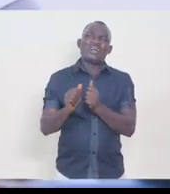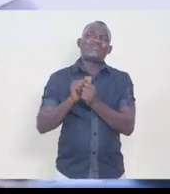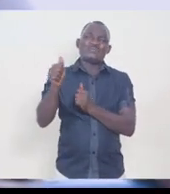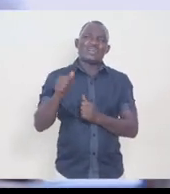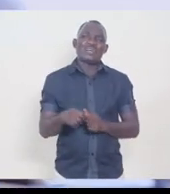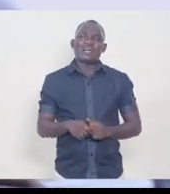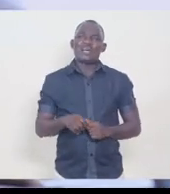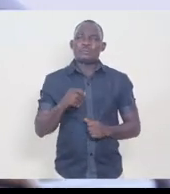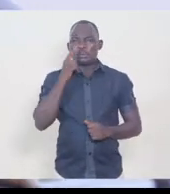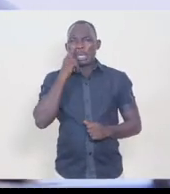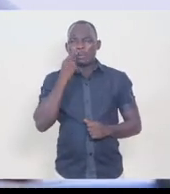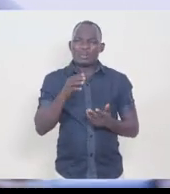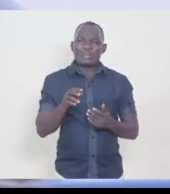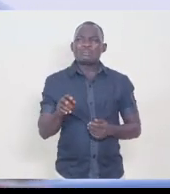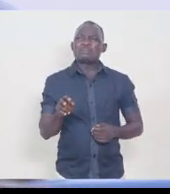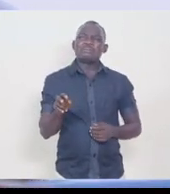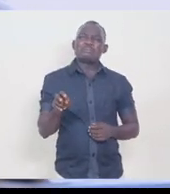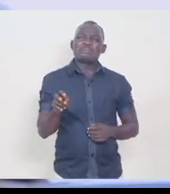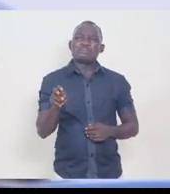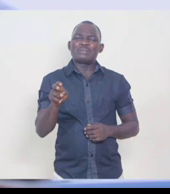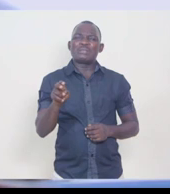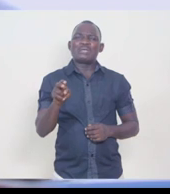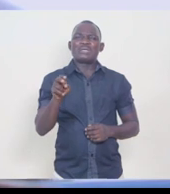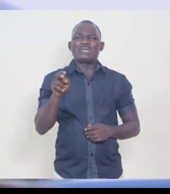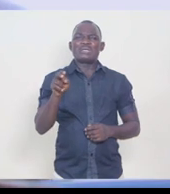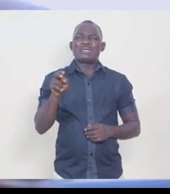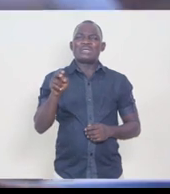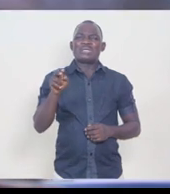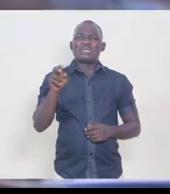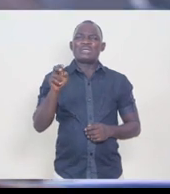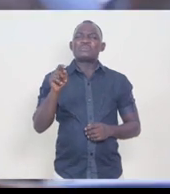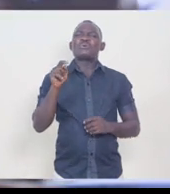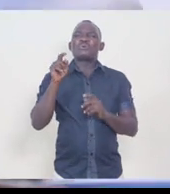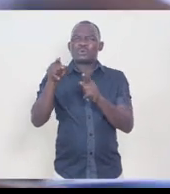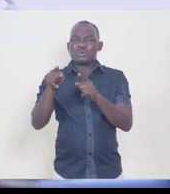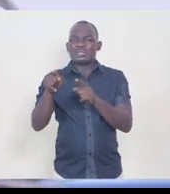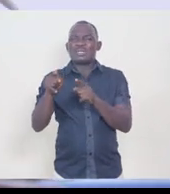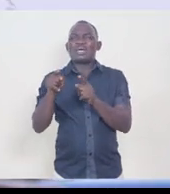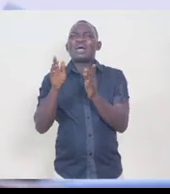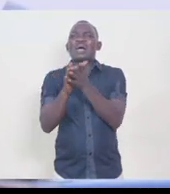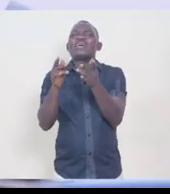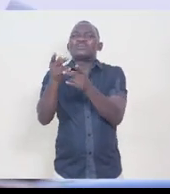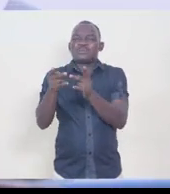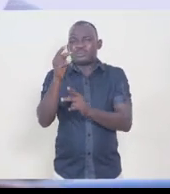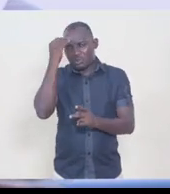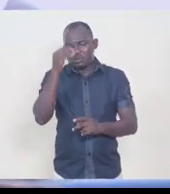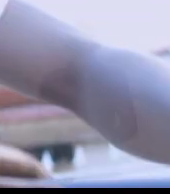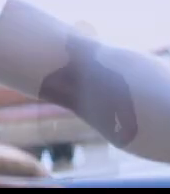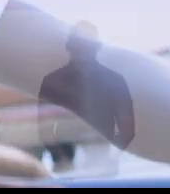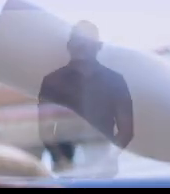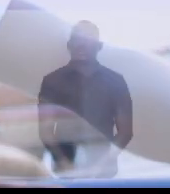Ifa. But if you go to Takredi, if you just ask them for that side, for Luku, they know the boy